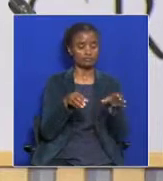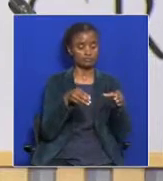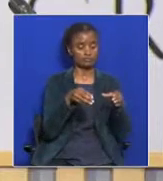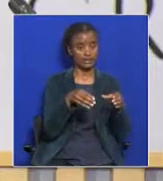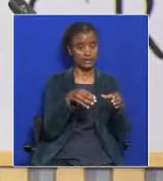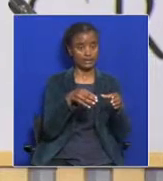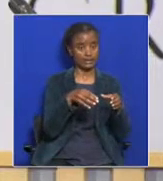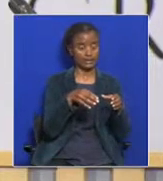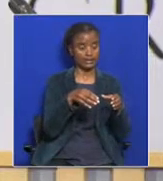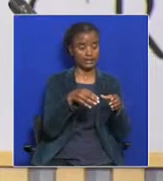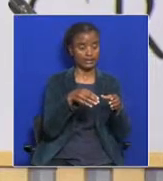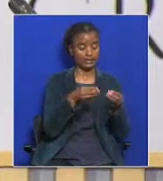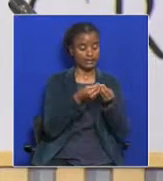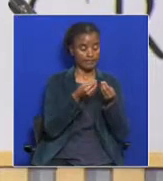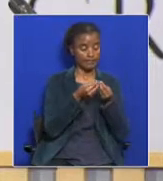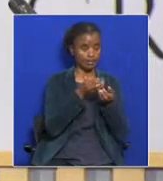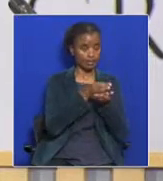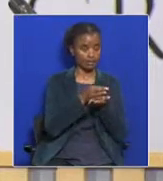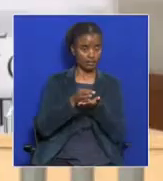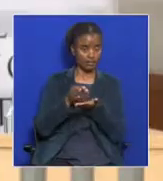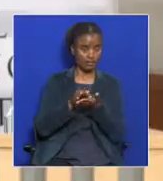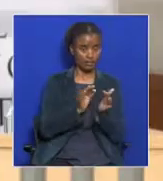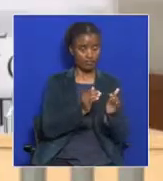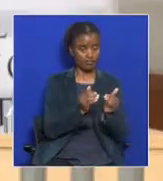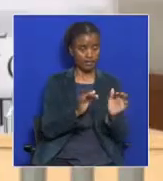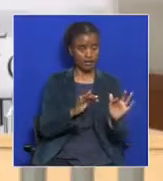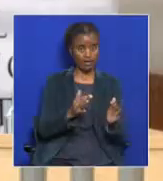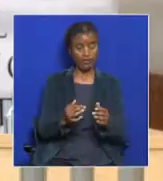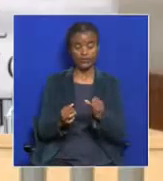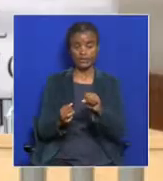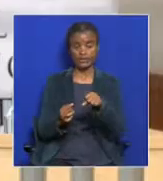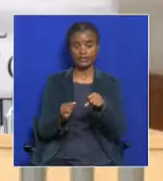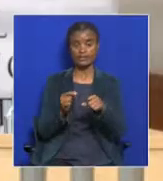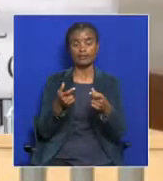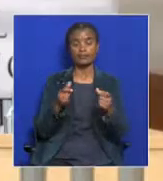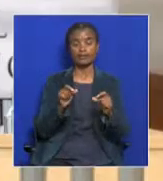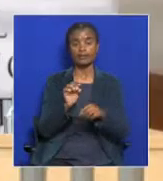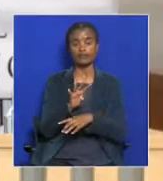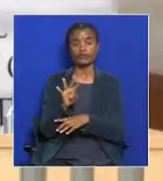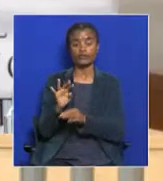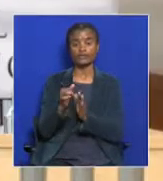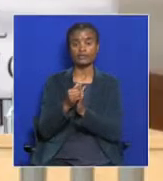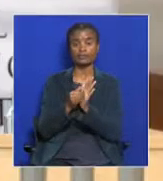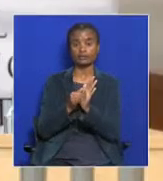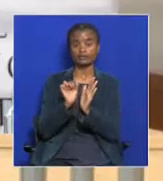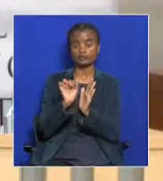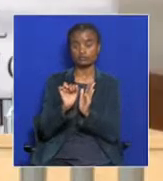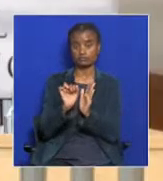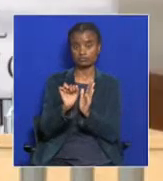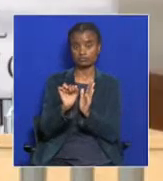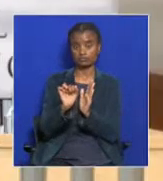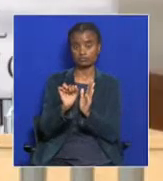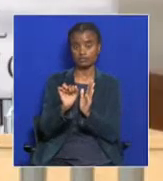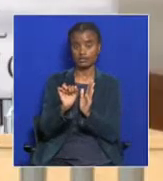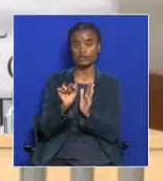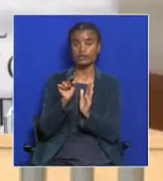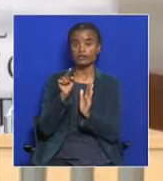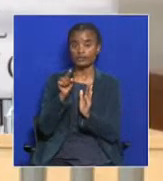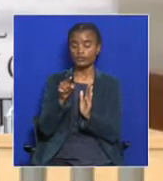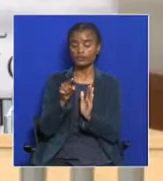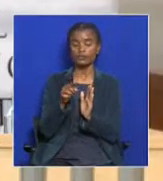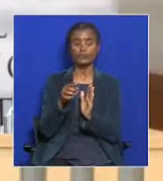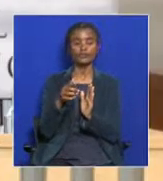conversation. Yes, yes, Commissioner. At your paragraph 44, your statement, you then speak of